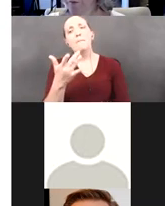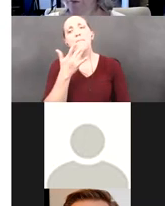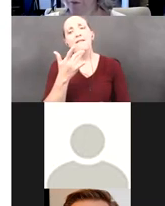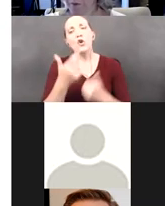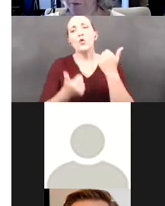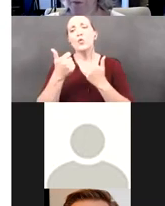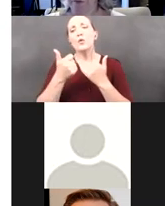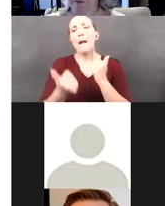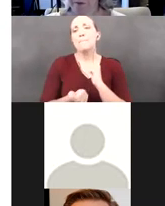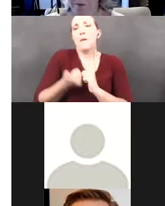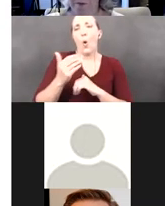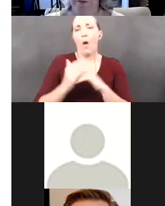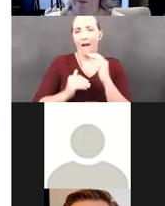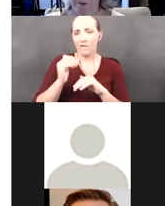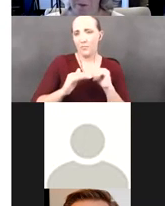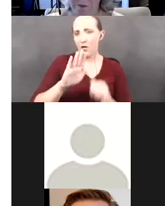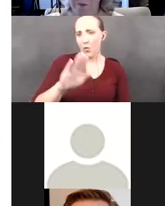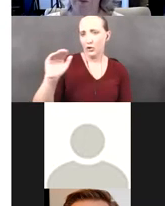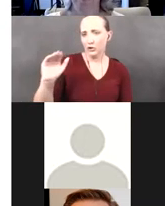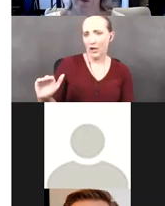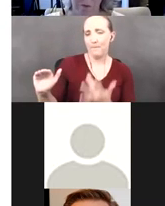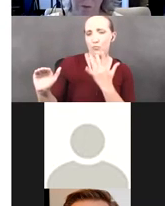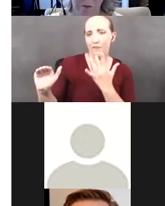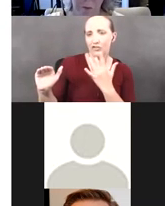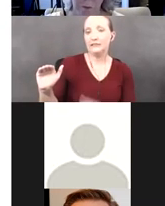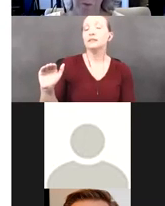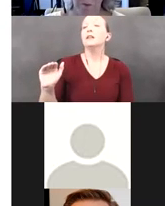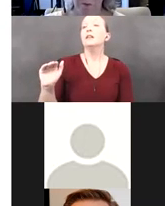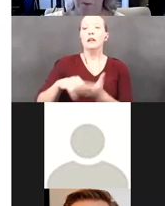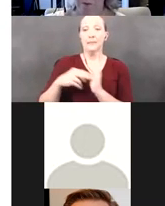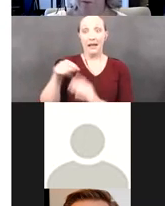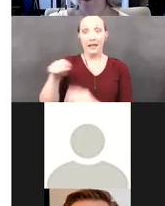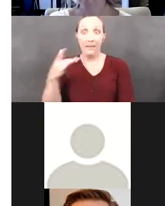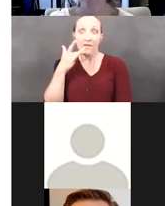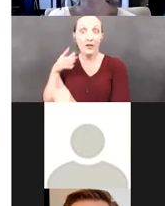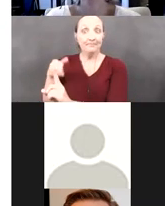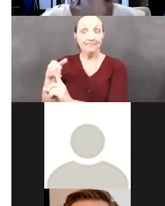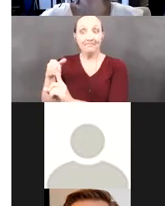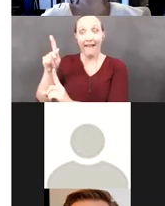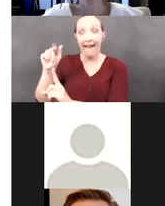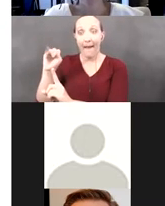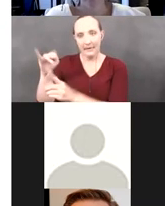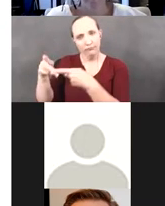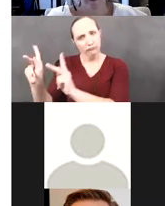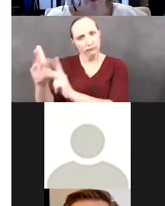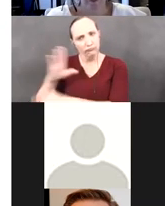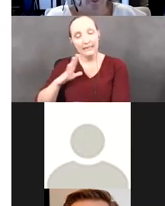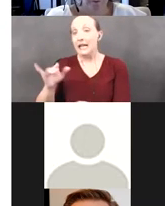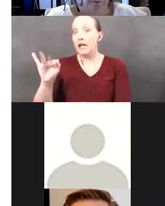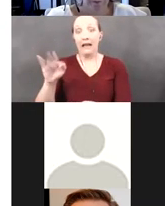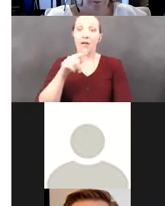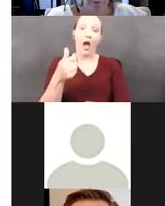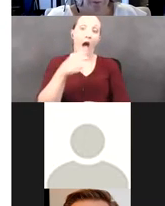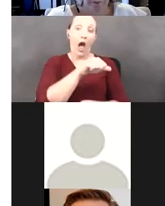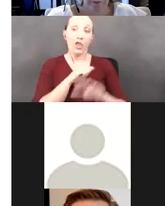comfortable maestro for your quiere que child. ustedes So if your elijan child la manera prefers to use más Kami, cómoda para you su can hijo. go Si ahead and entonces use su hijo prefiere Kami. If utilizar the Kami, puede child utilizar prefers Kami. to do it